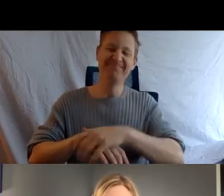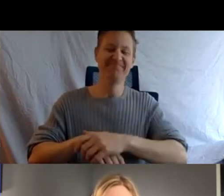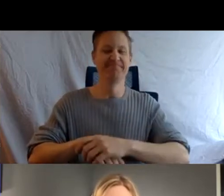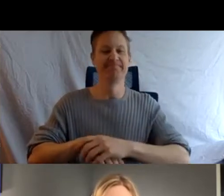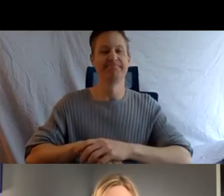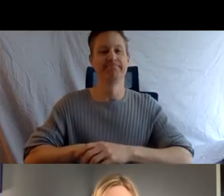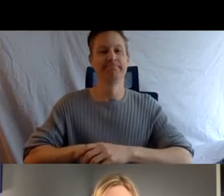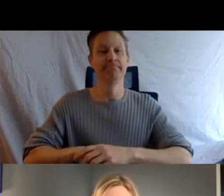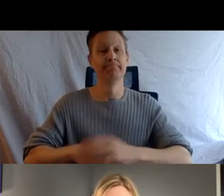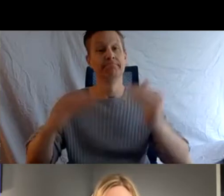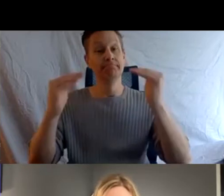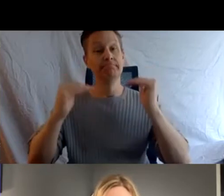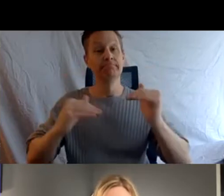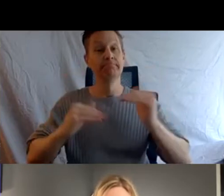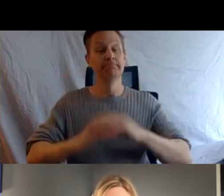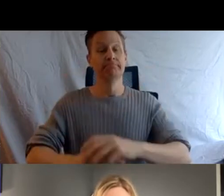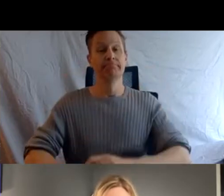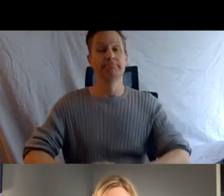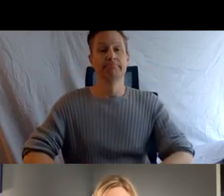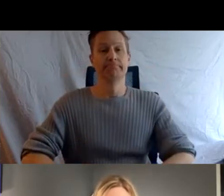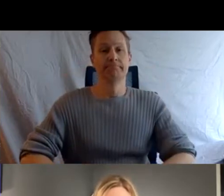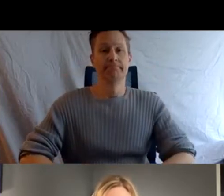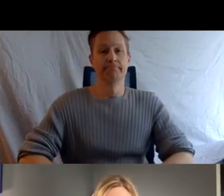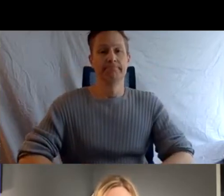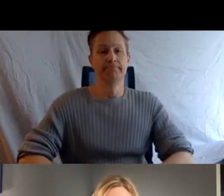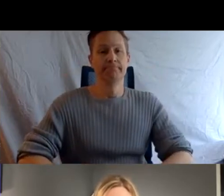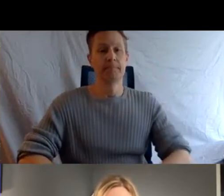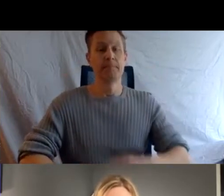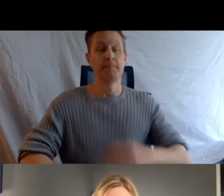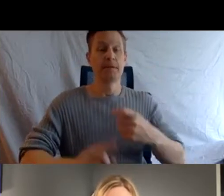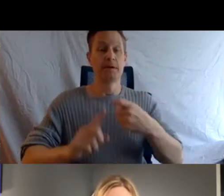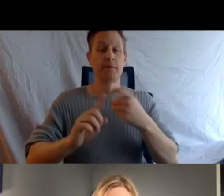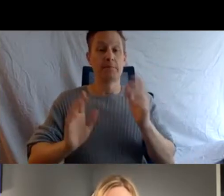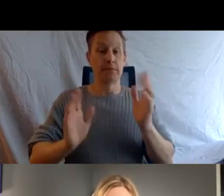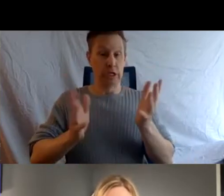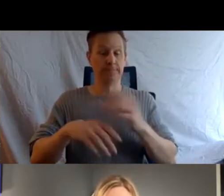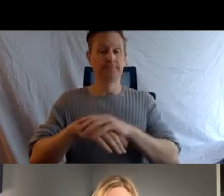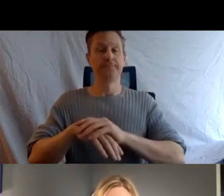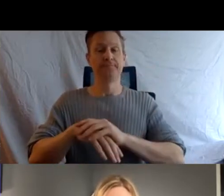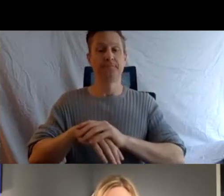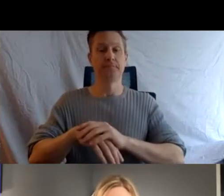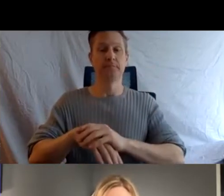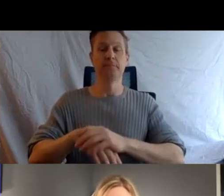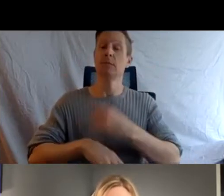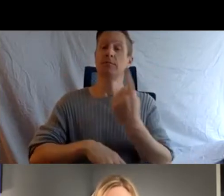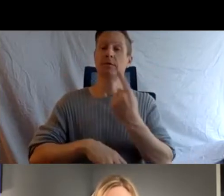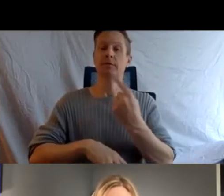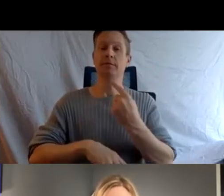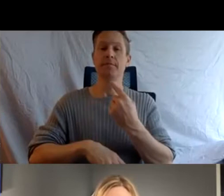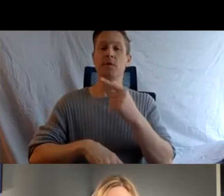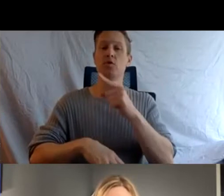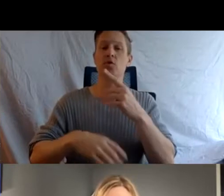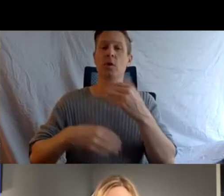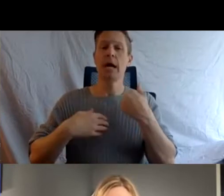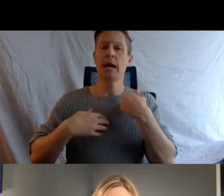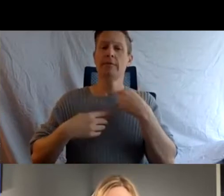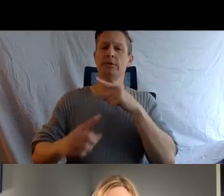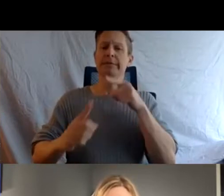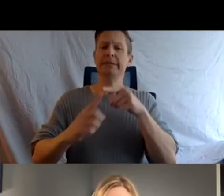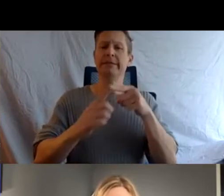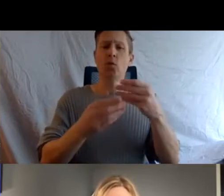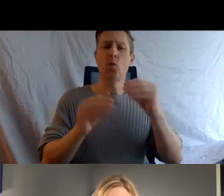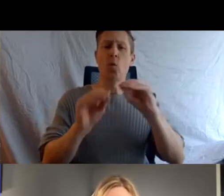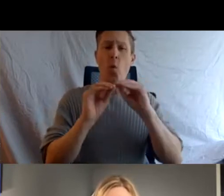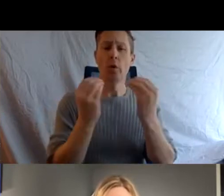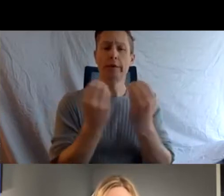So next question is, and this came in from the chat, and someone said, were there any particular organizations that helped the most